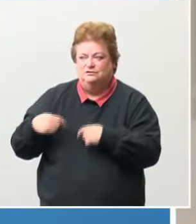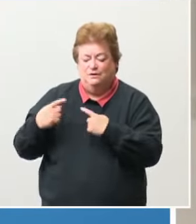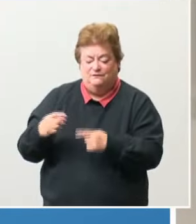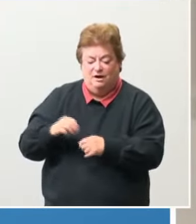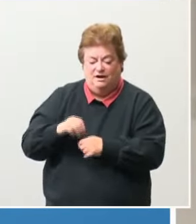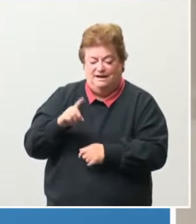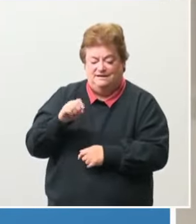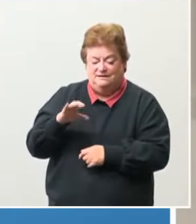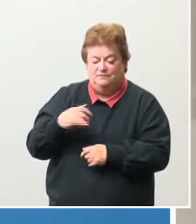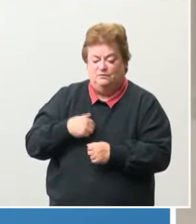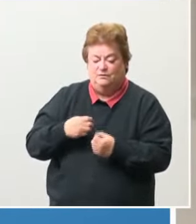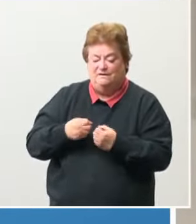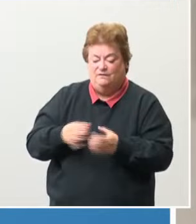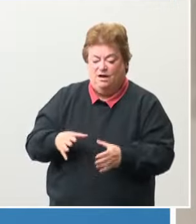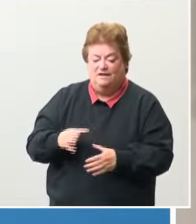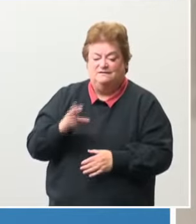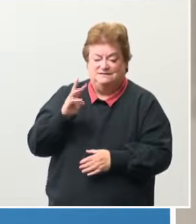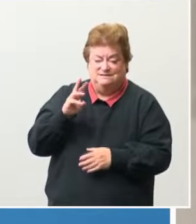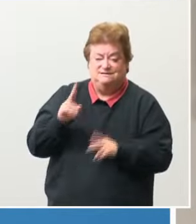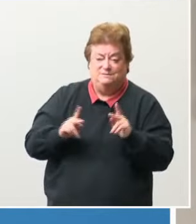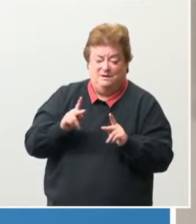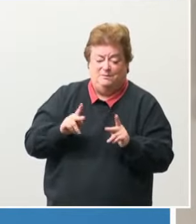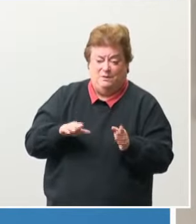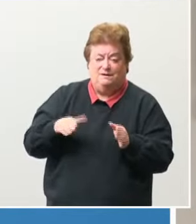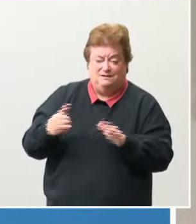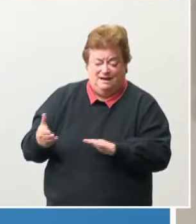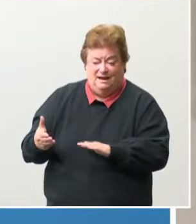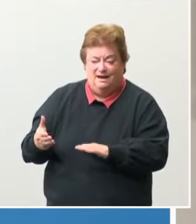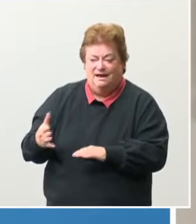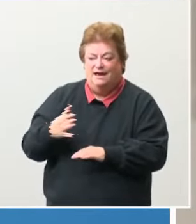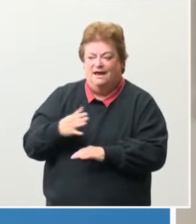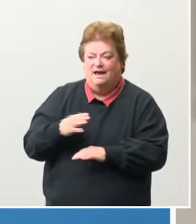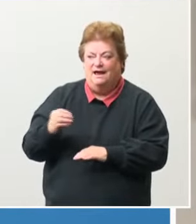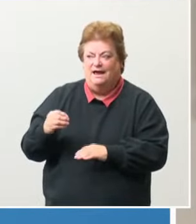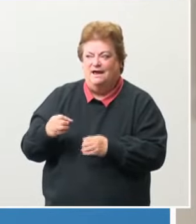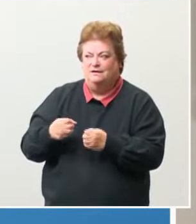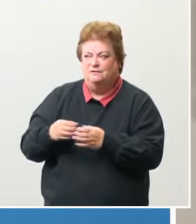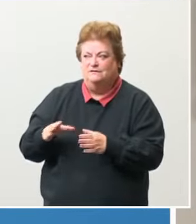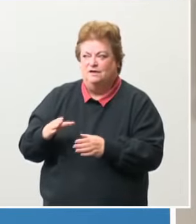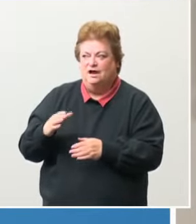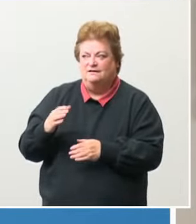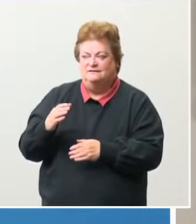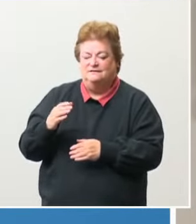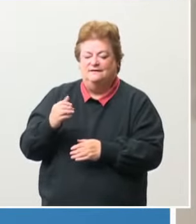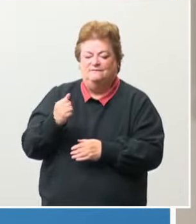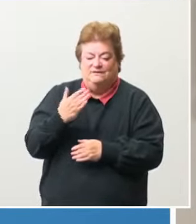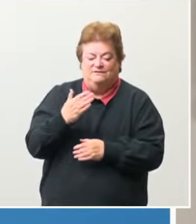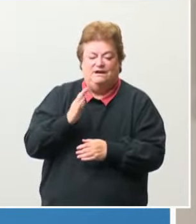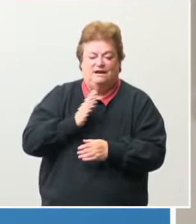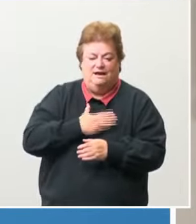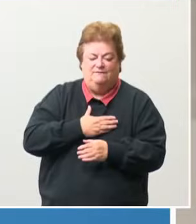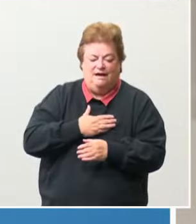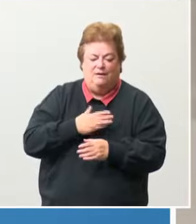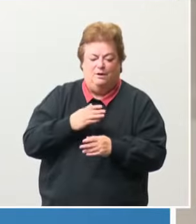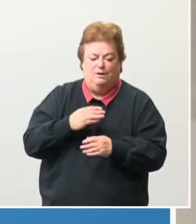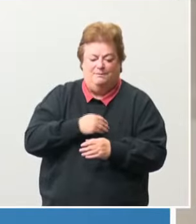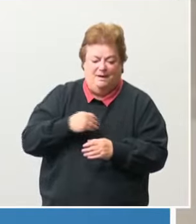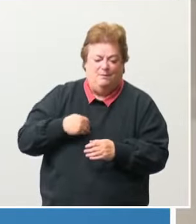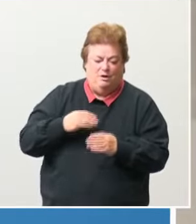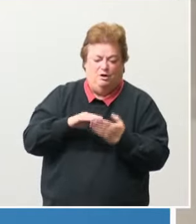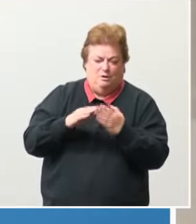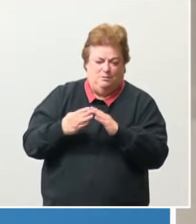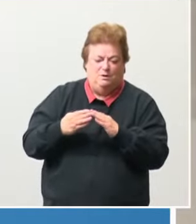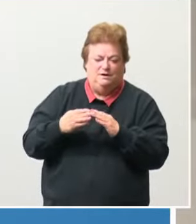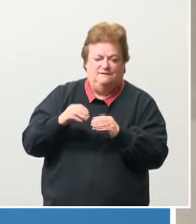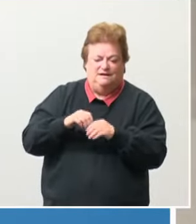a total of 6 members of our community, and we lost 16 members of our community in November. With